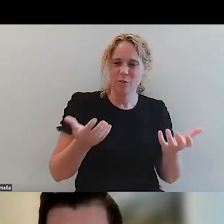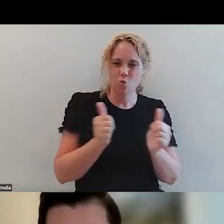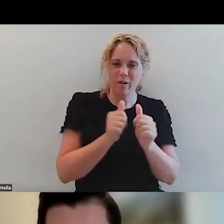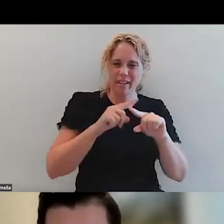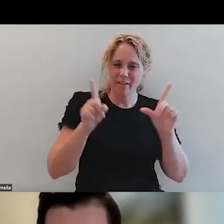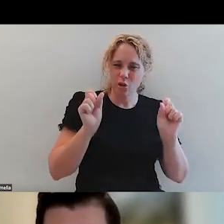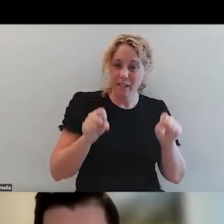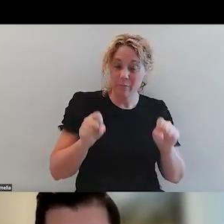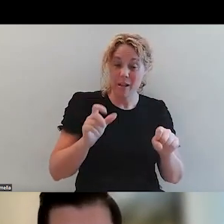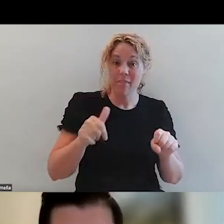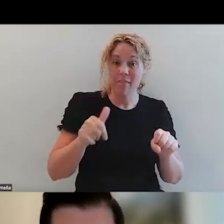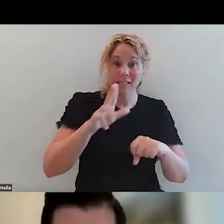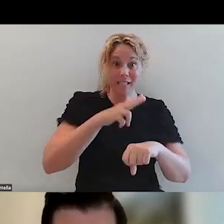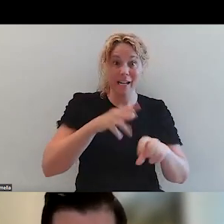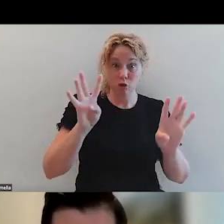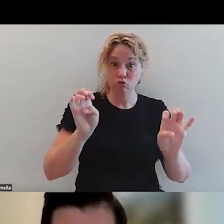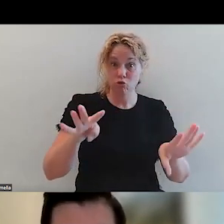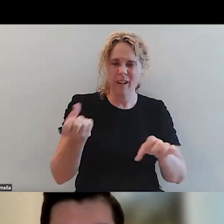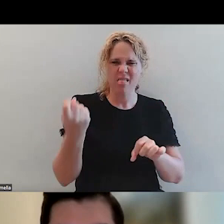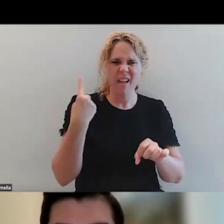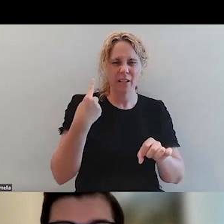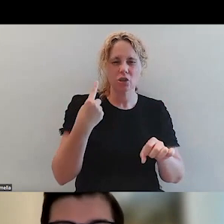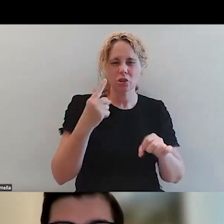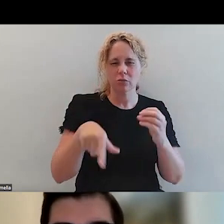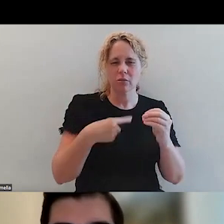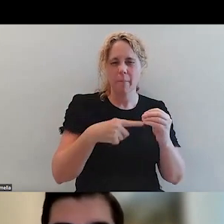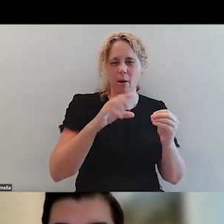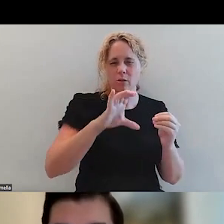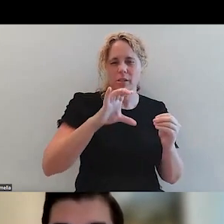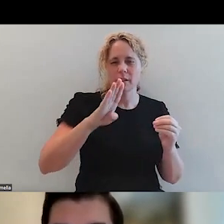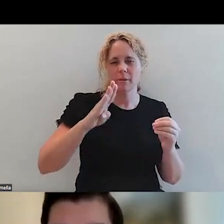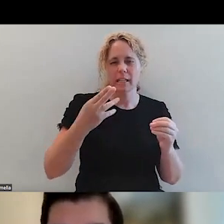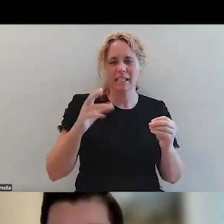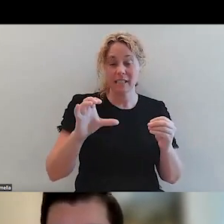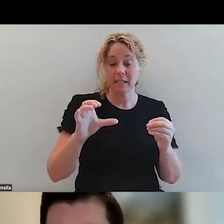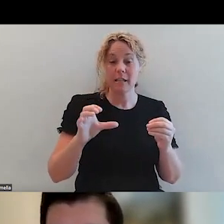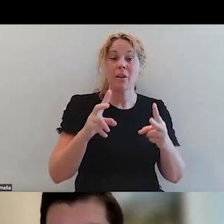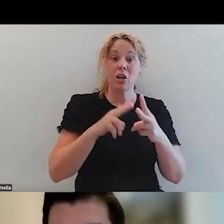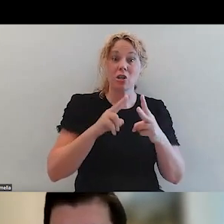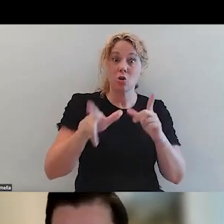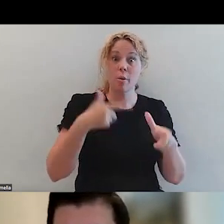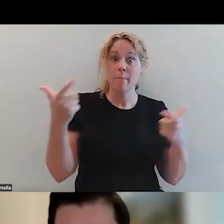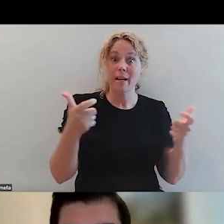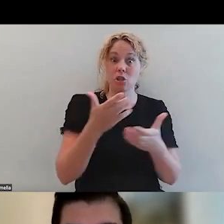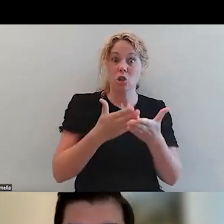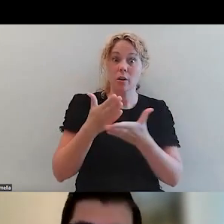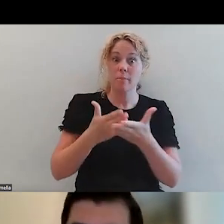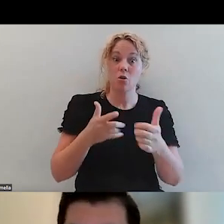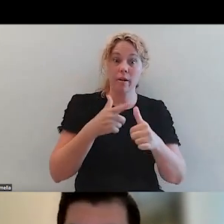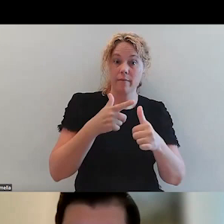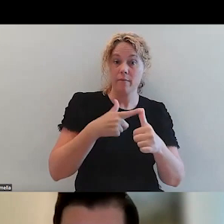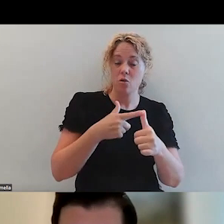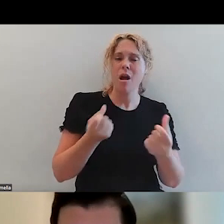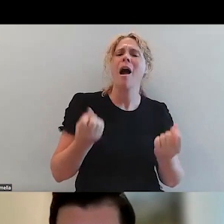this is a national survey that we did last year around CCBHCs, and it's kind of got 2 major components here. One is how many